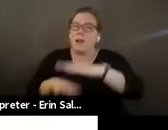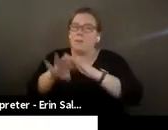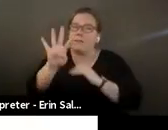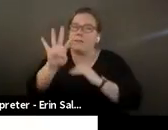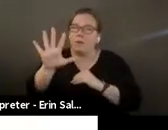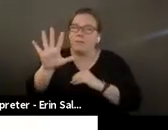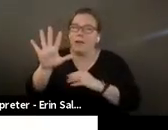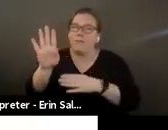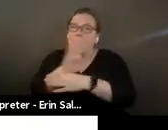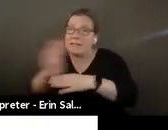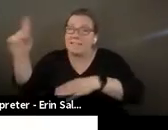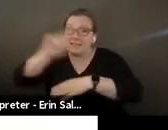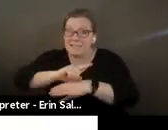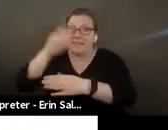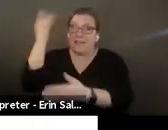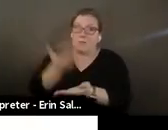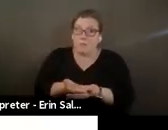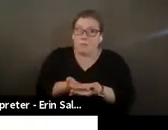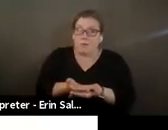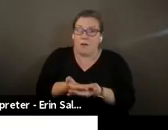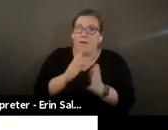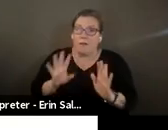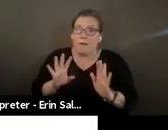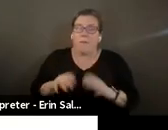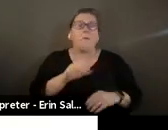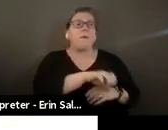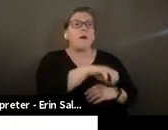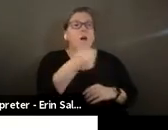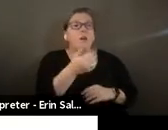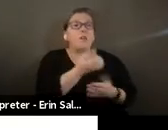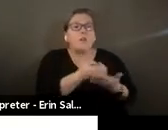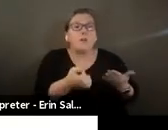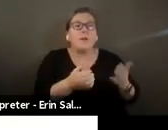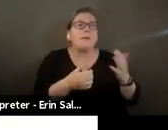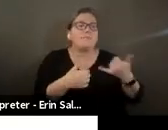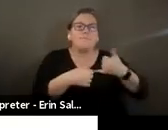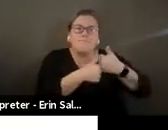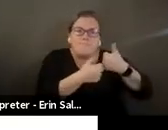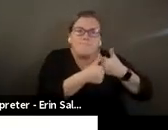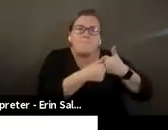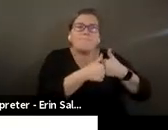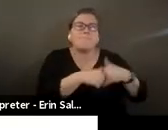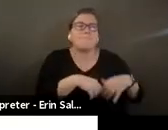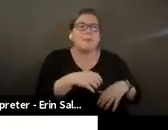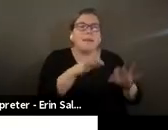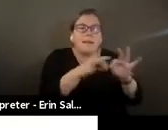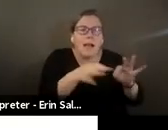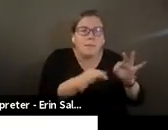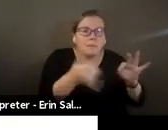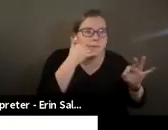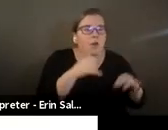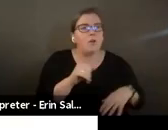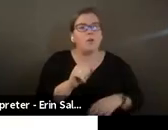With all other pieces of equipment, that would be the amplified phones, captioning phones, any